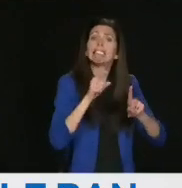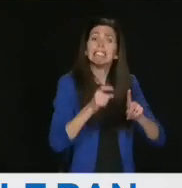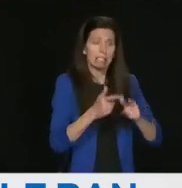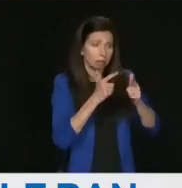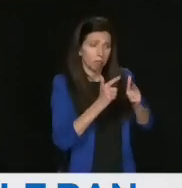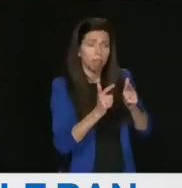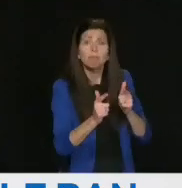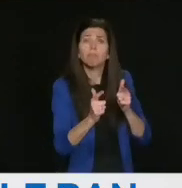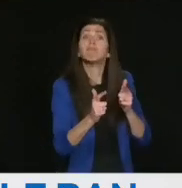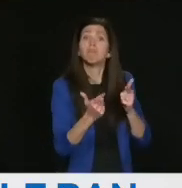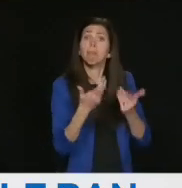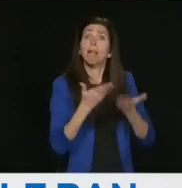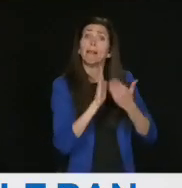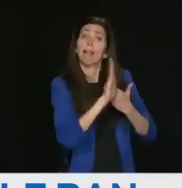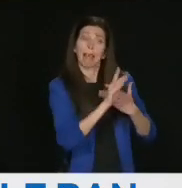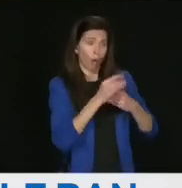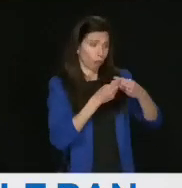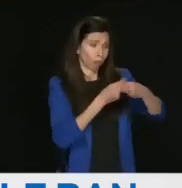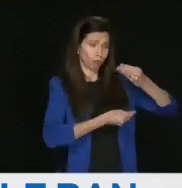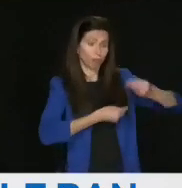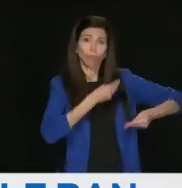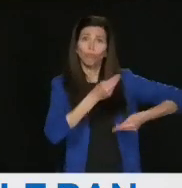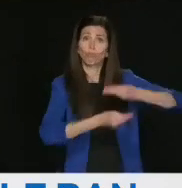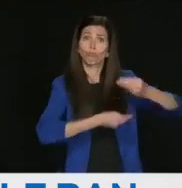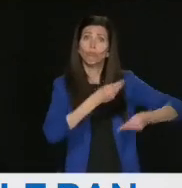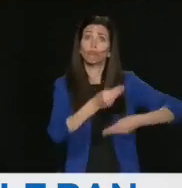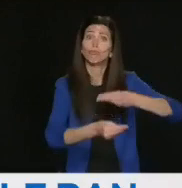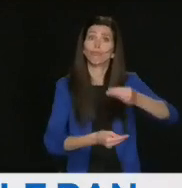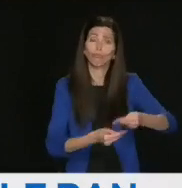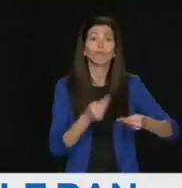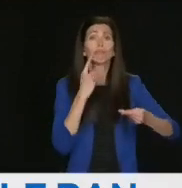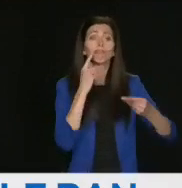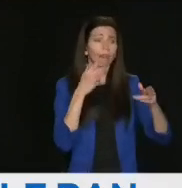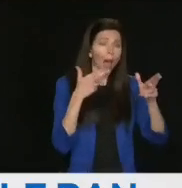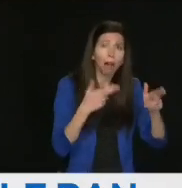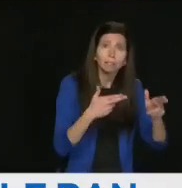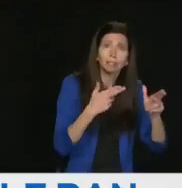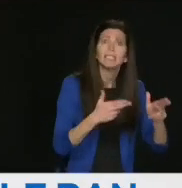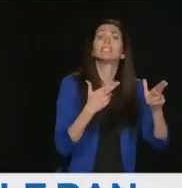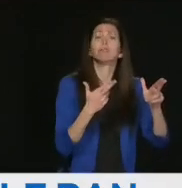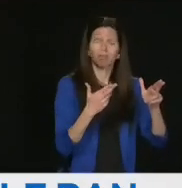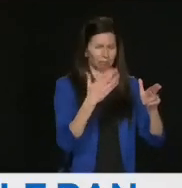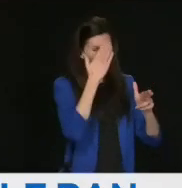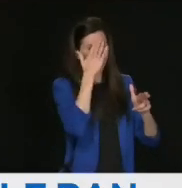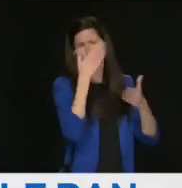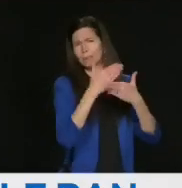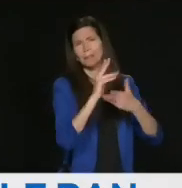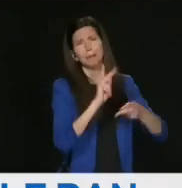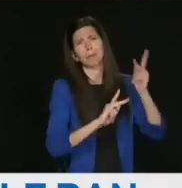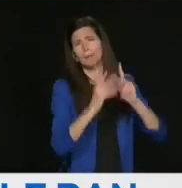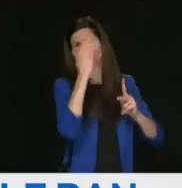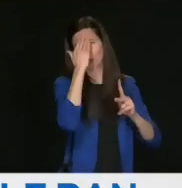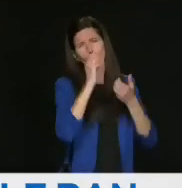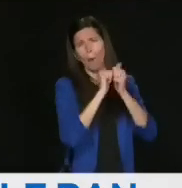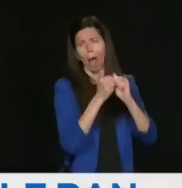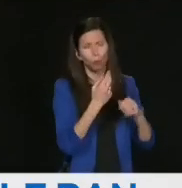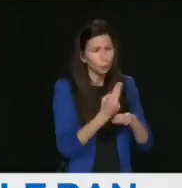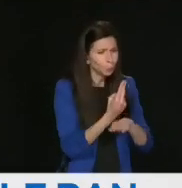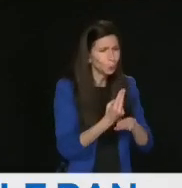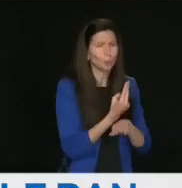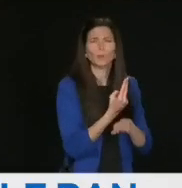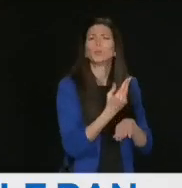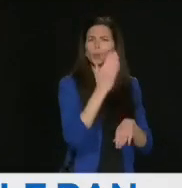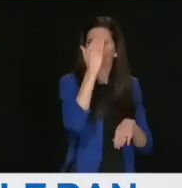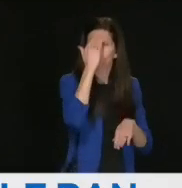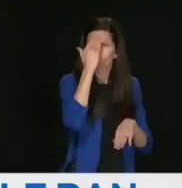the vast majority of gun owners use them safely, responsibly, and in accordance with the law, whether it be